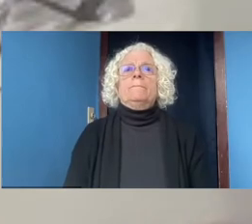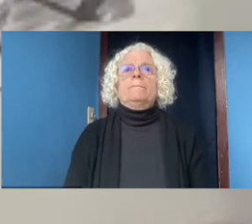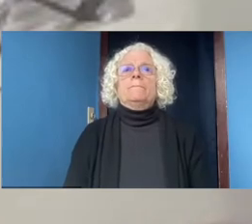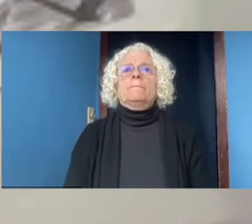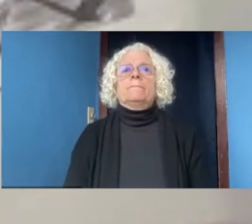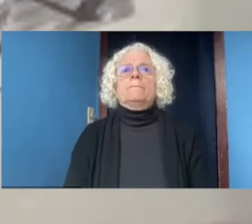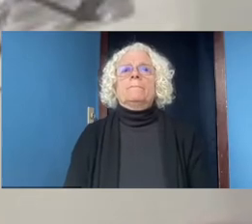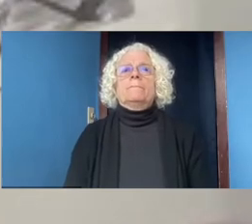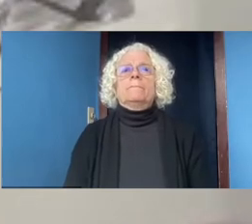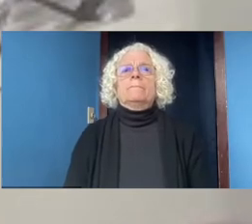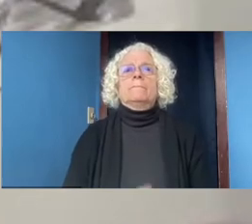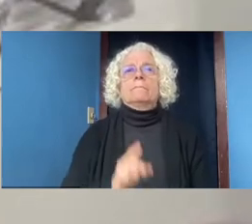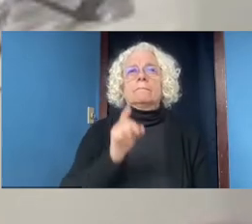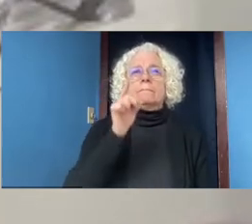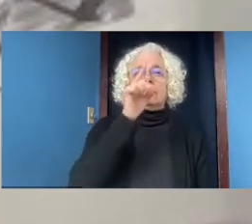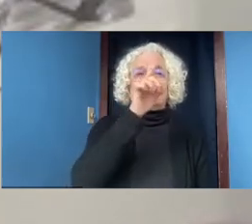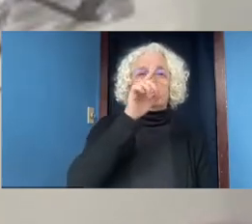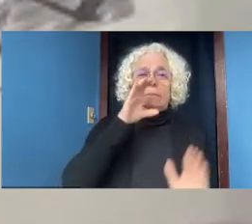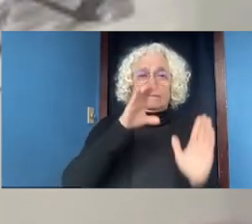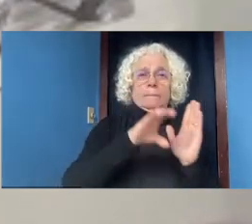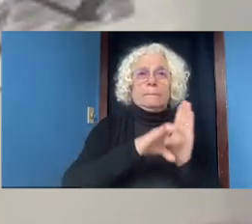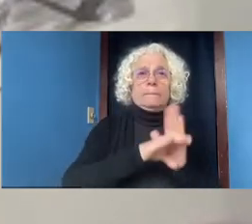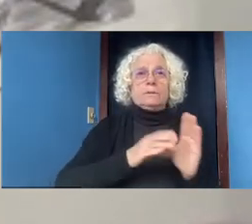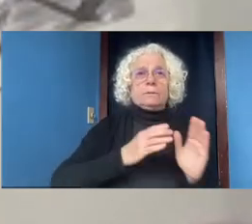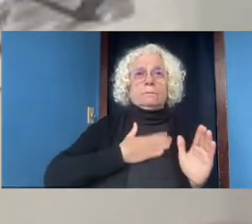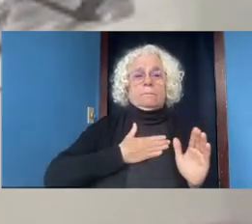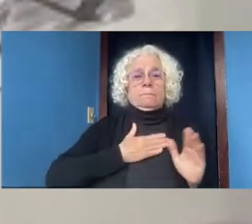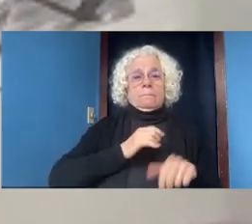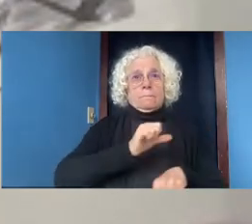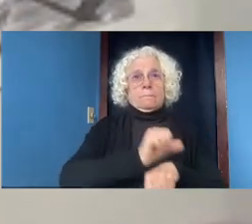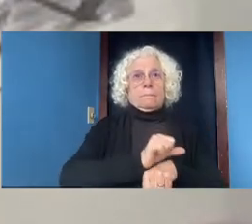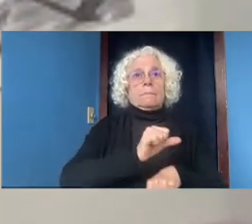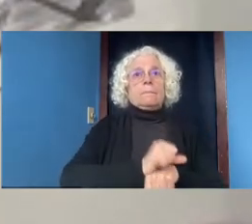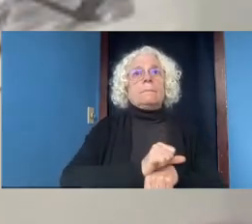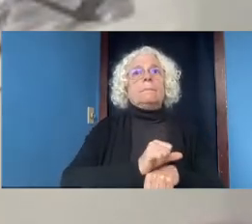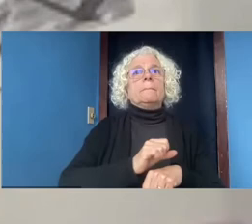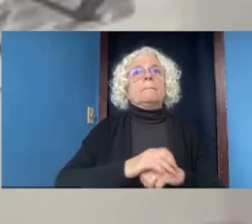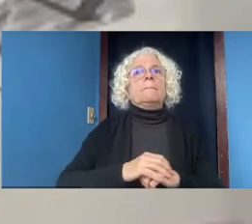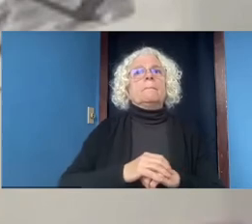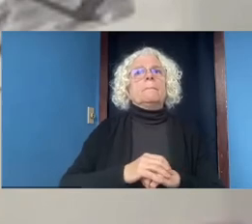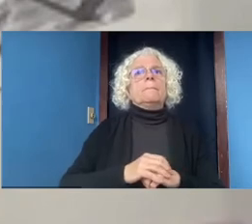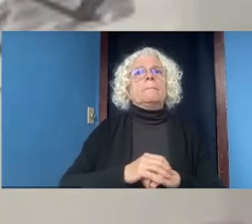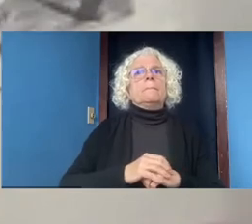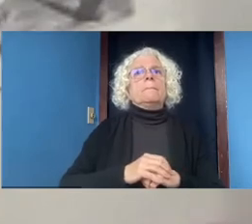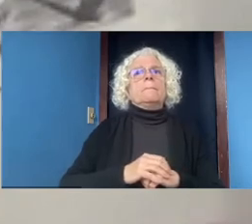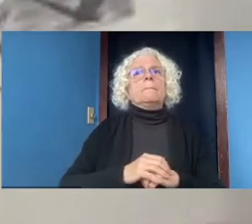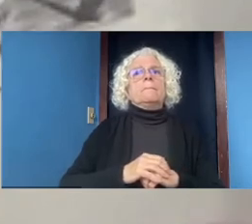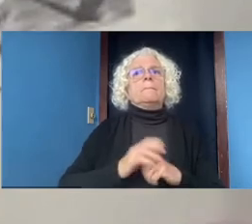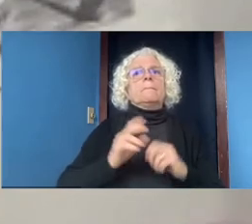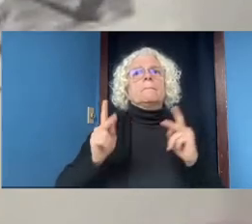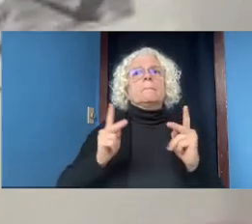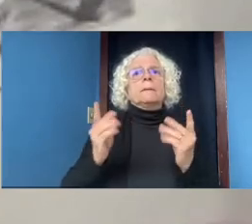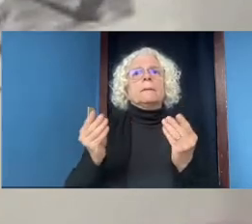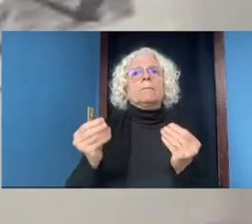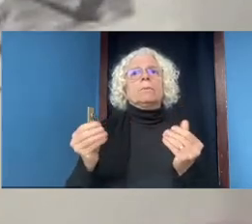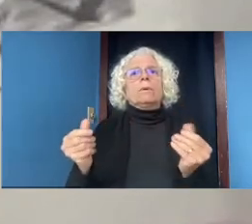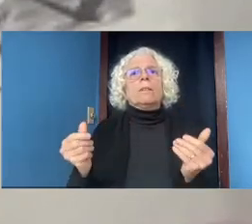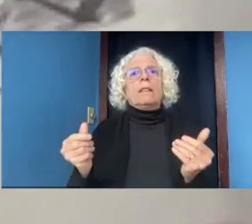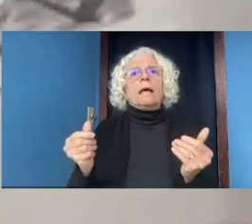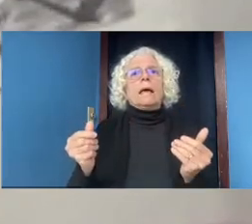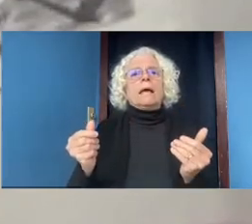this is my work. Our people, our land, our images, international indigenous